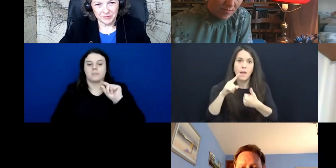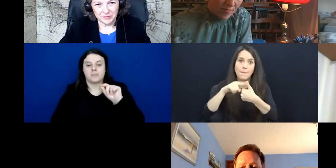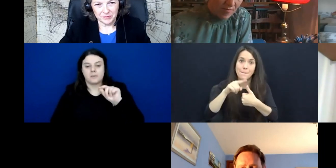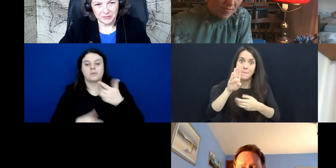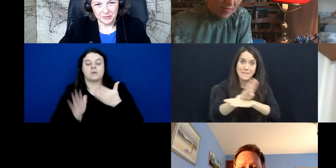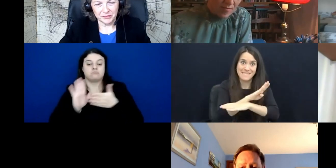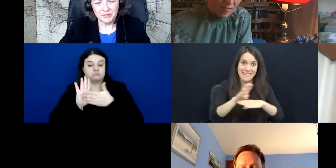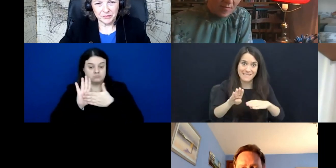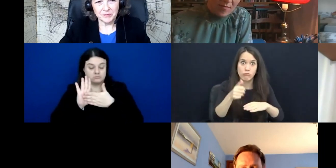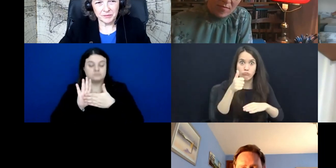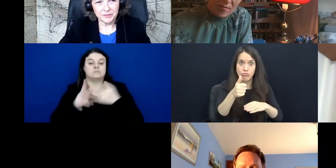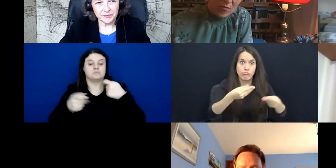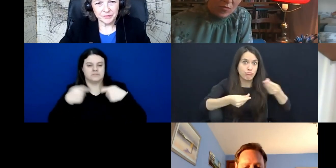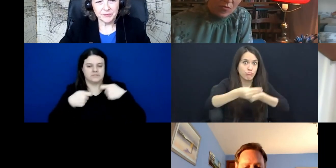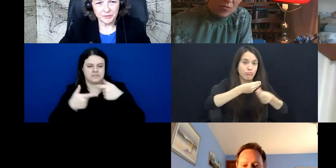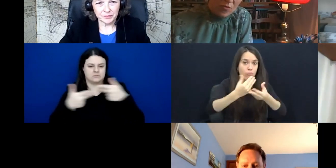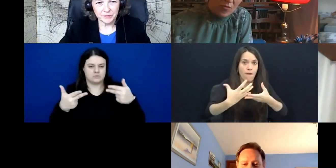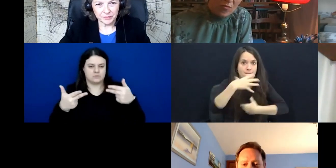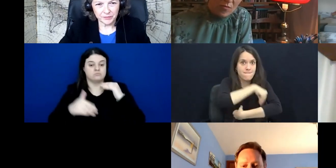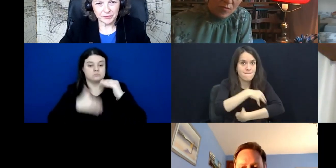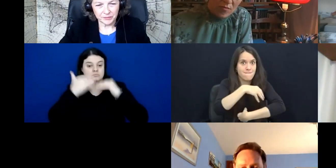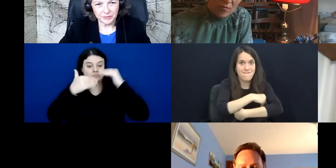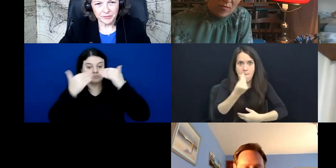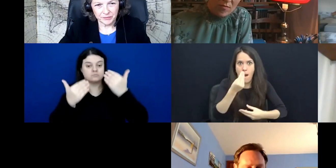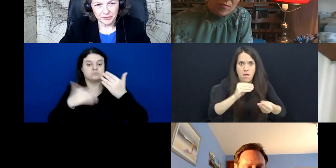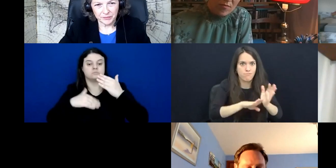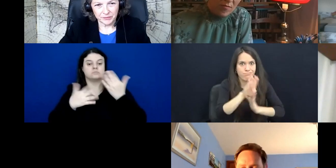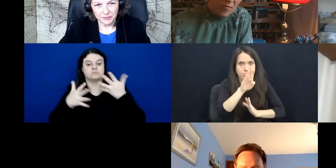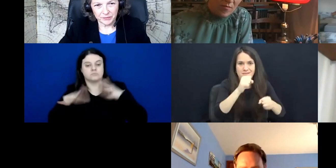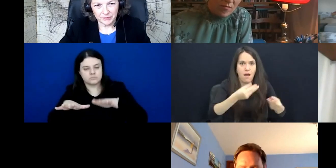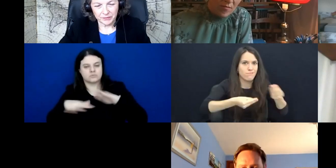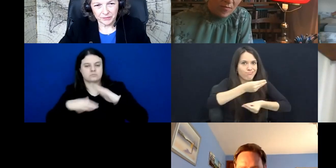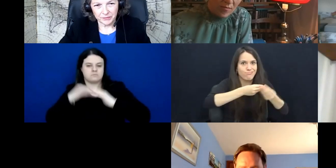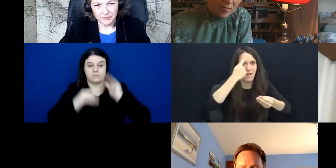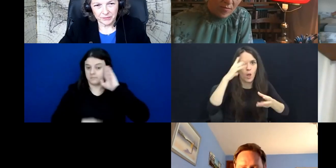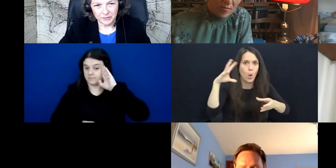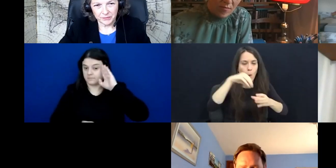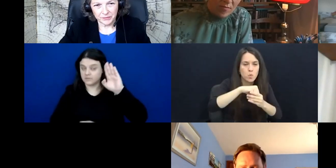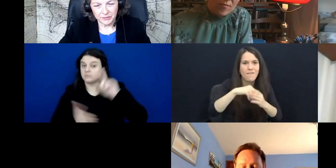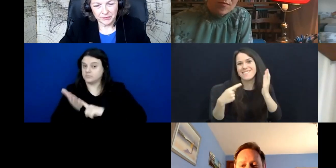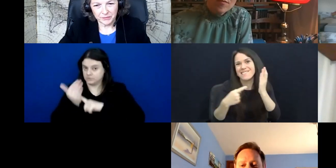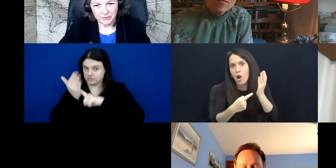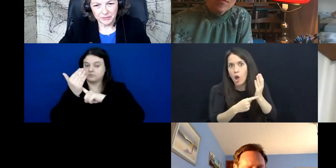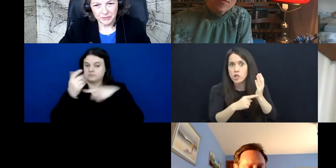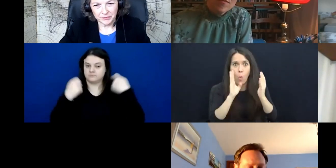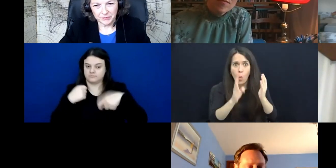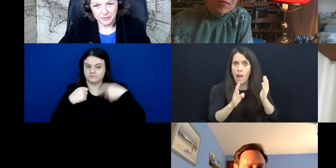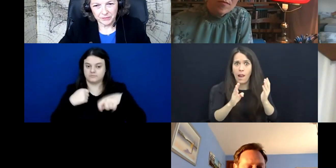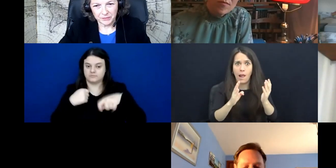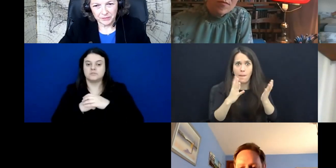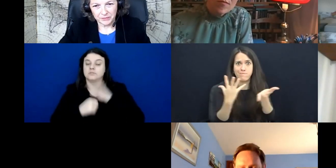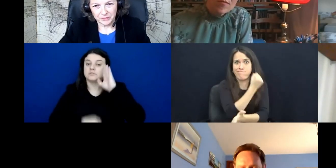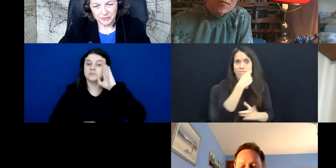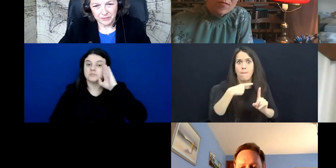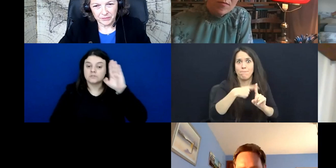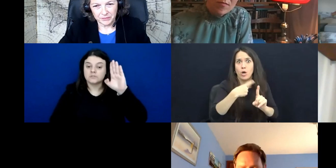case for developing inclusive practice, and especially in terms of technology, and especially in